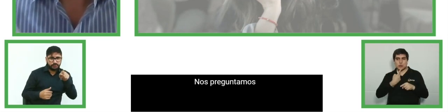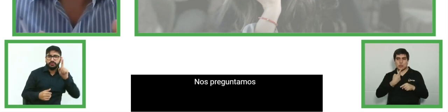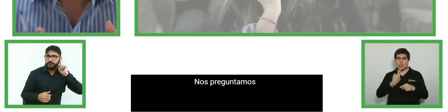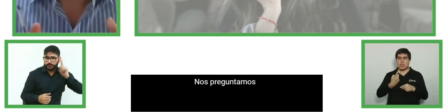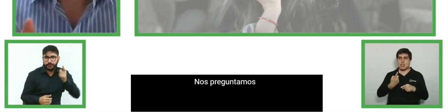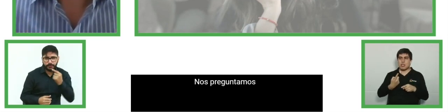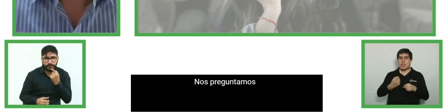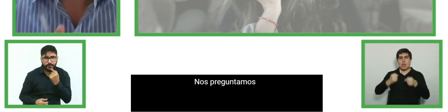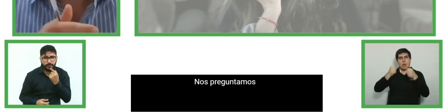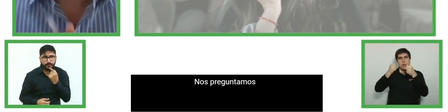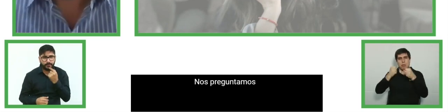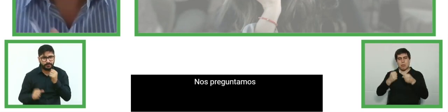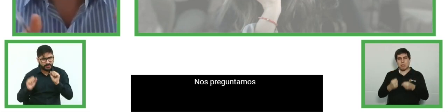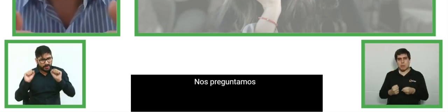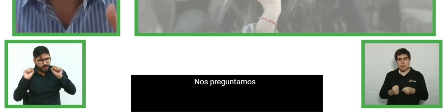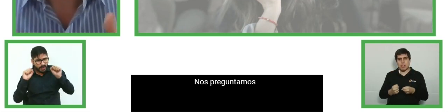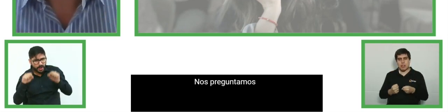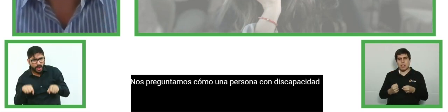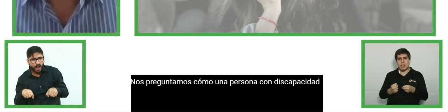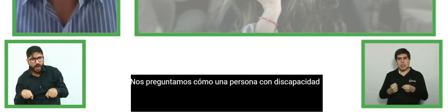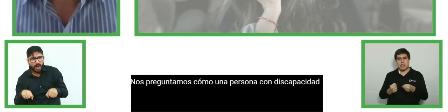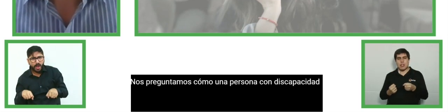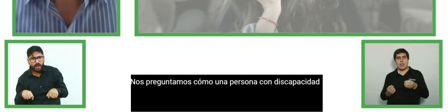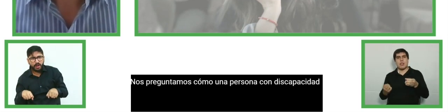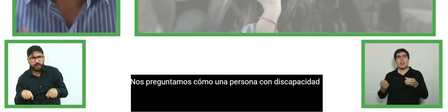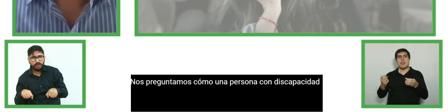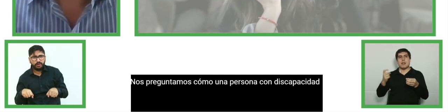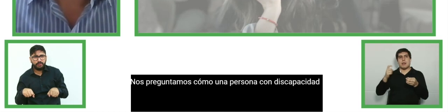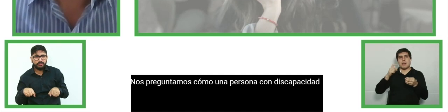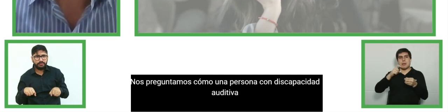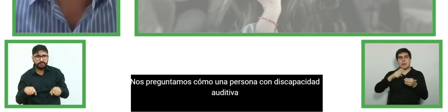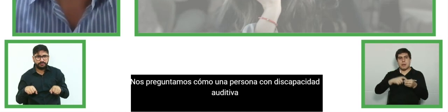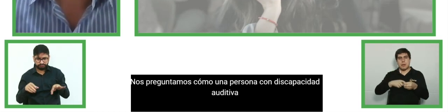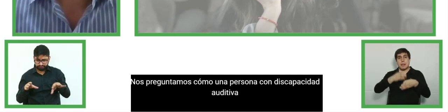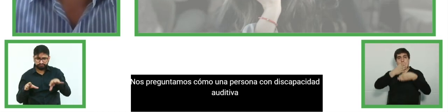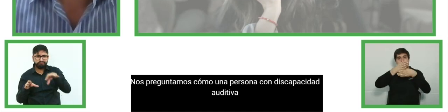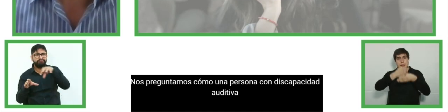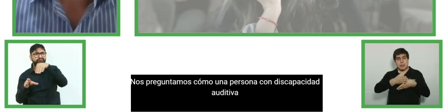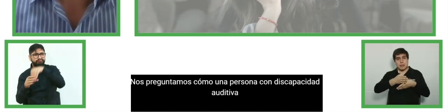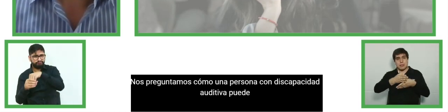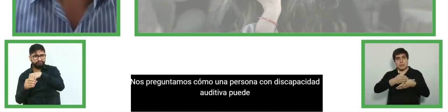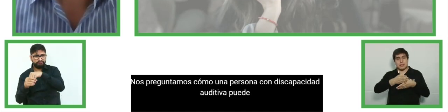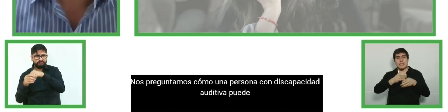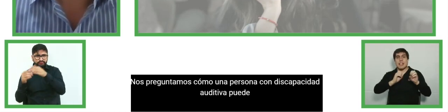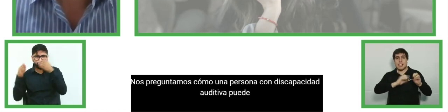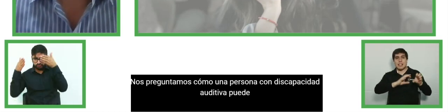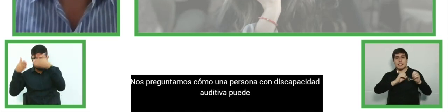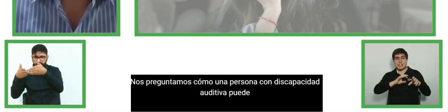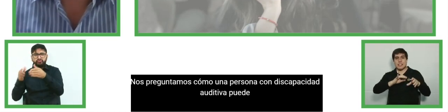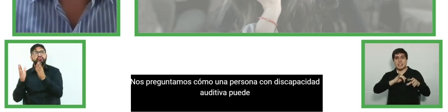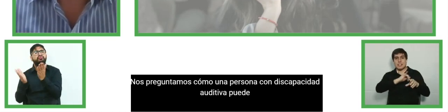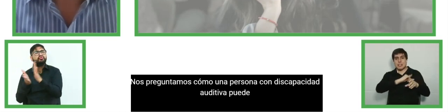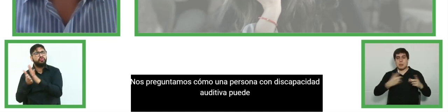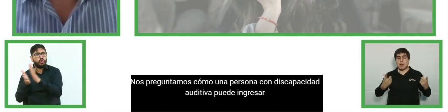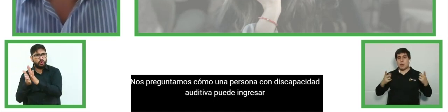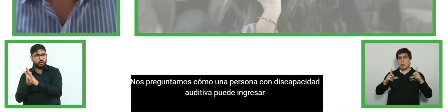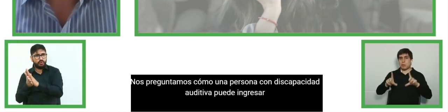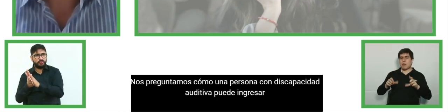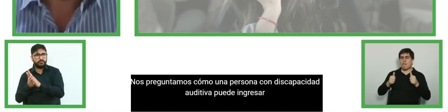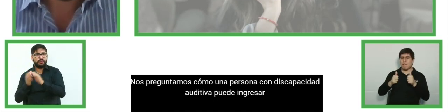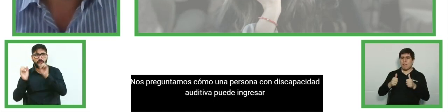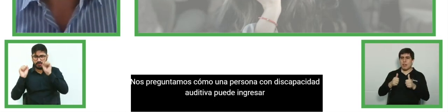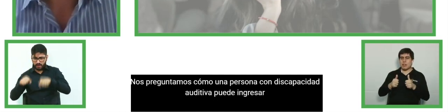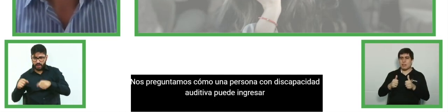enter, stay, and graduate from education? And we saw this problem,